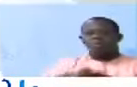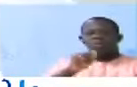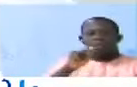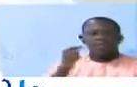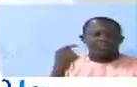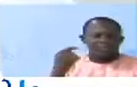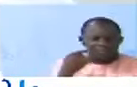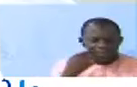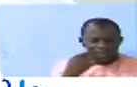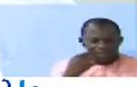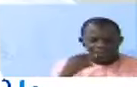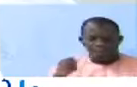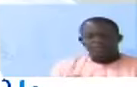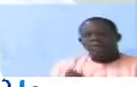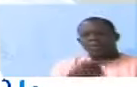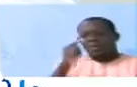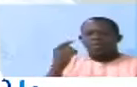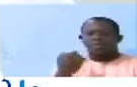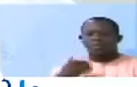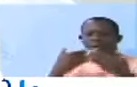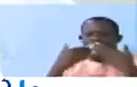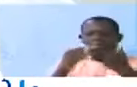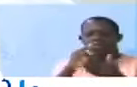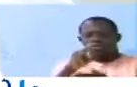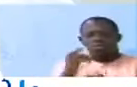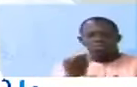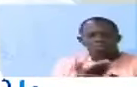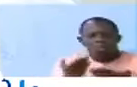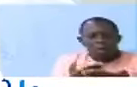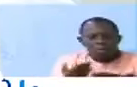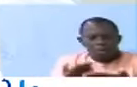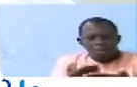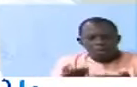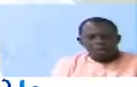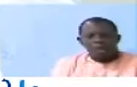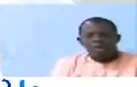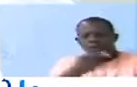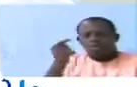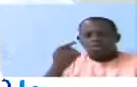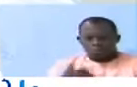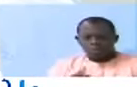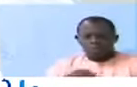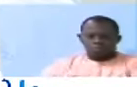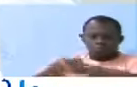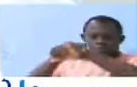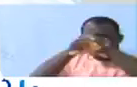did they tell you the reasons why you were brought to Kairaba station?